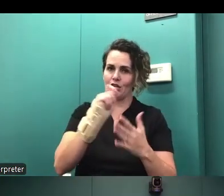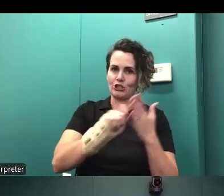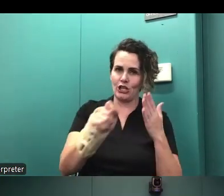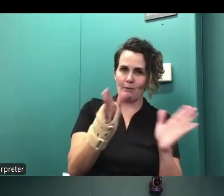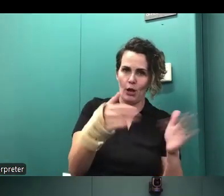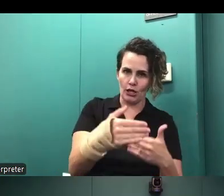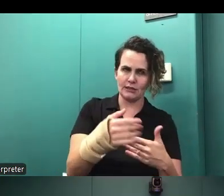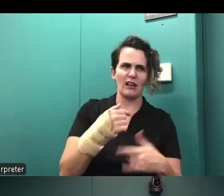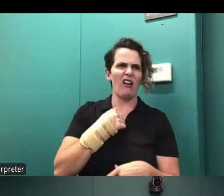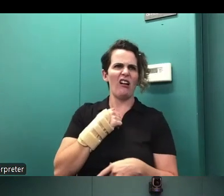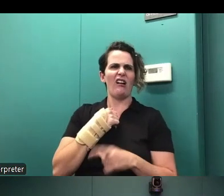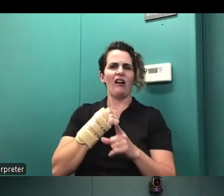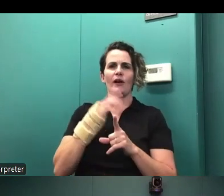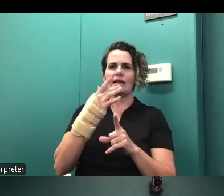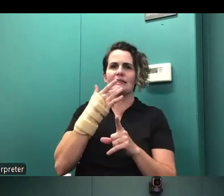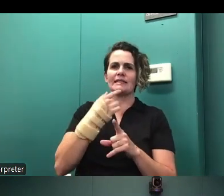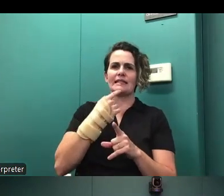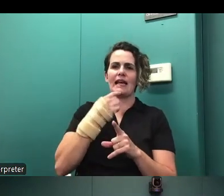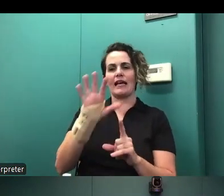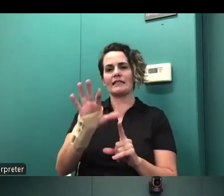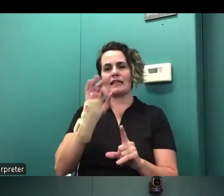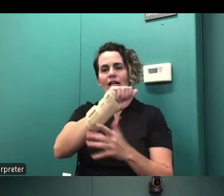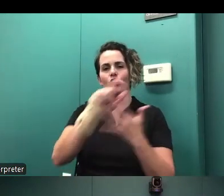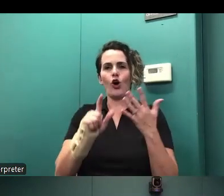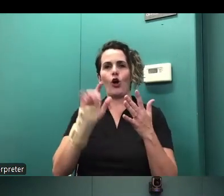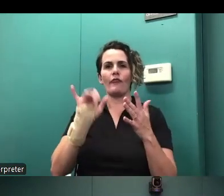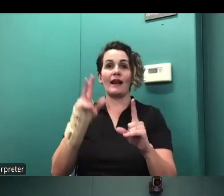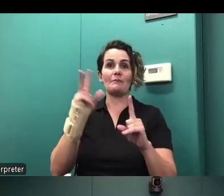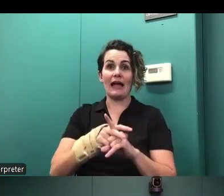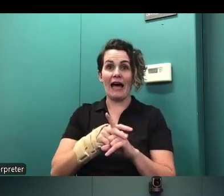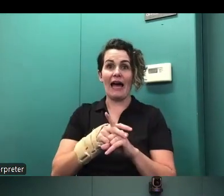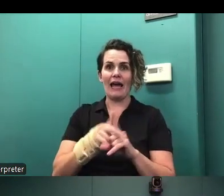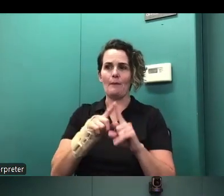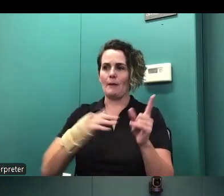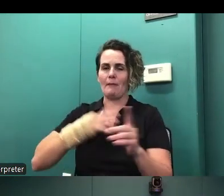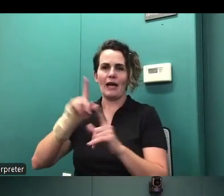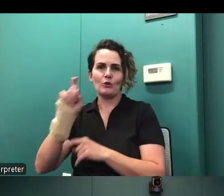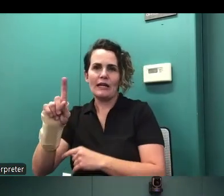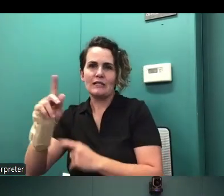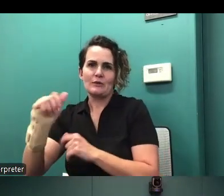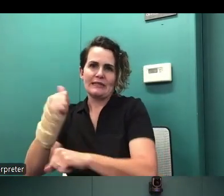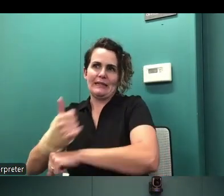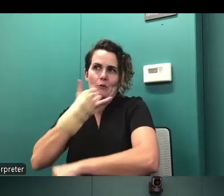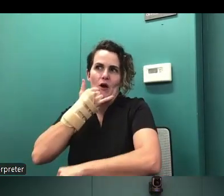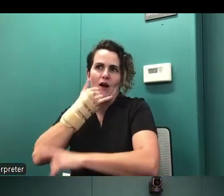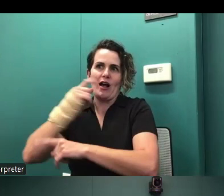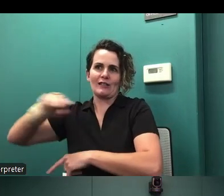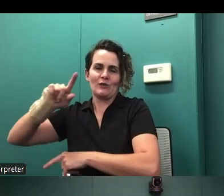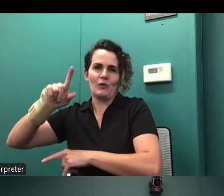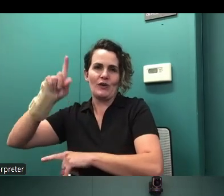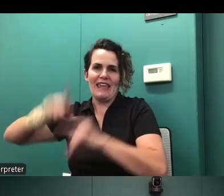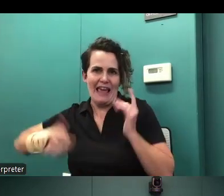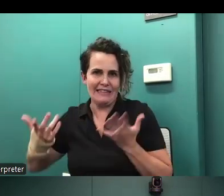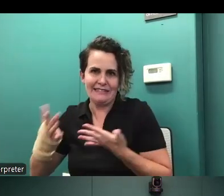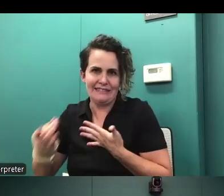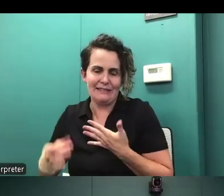it out. When I said select all that apply, and I was like, they can't. So these are things that I have learned, right?